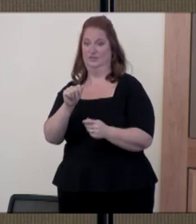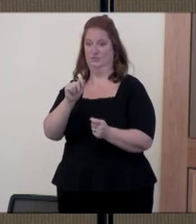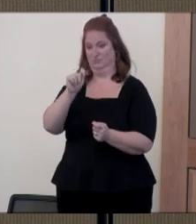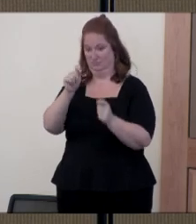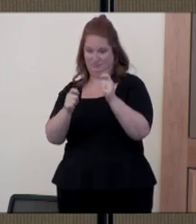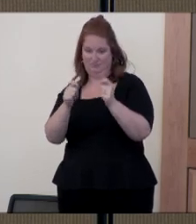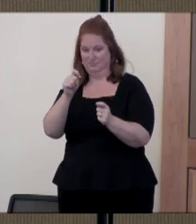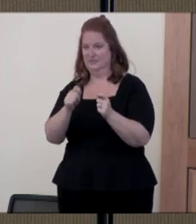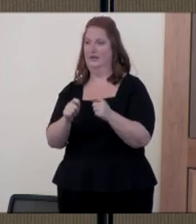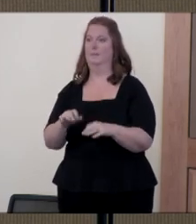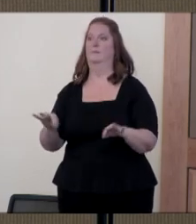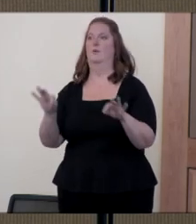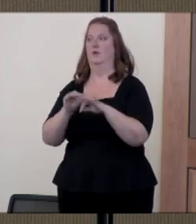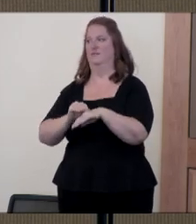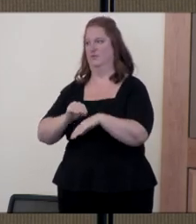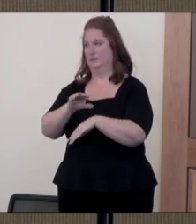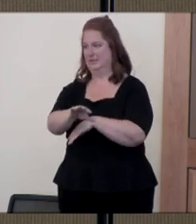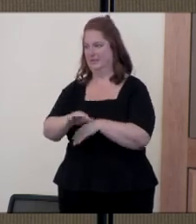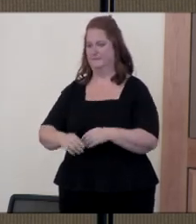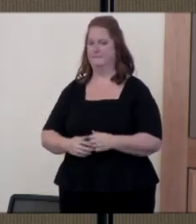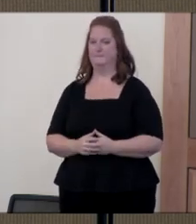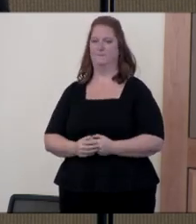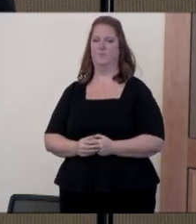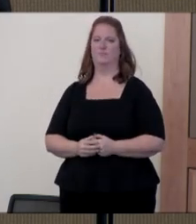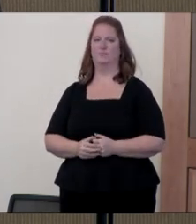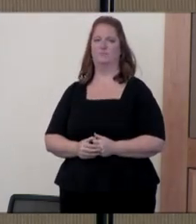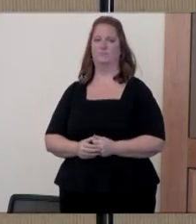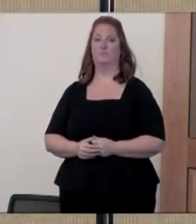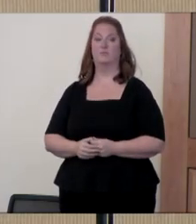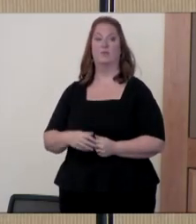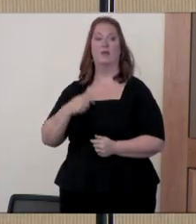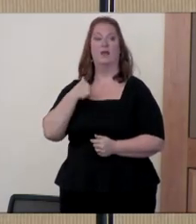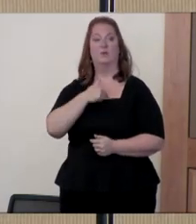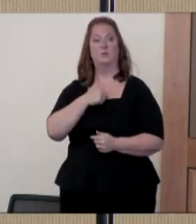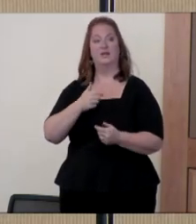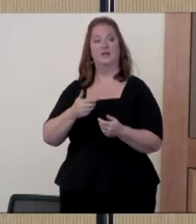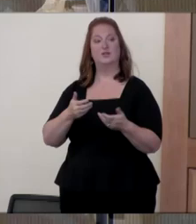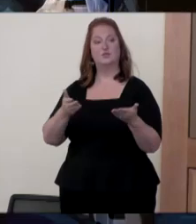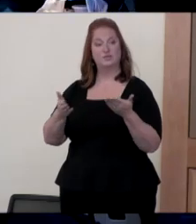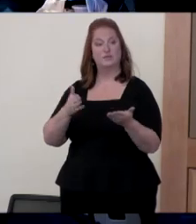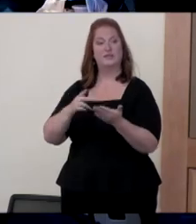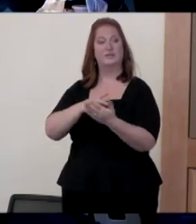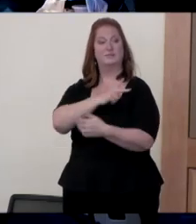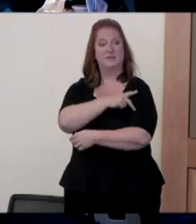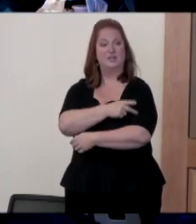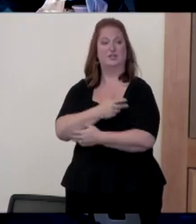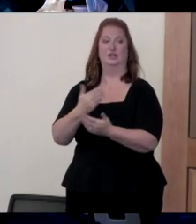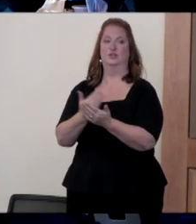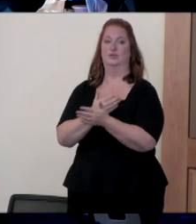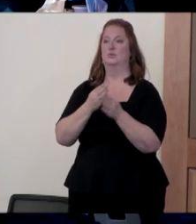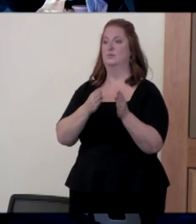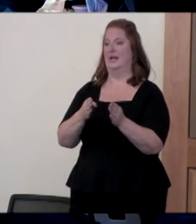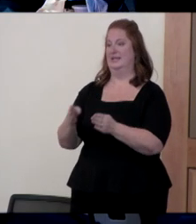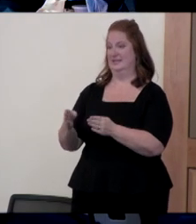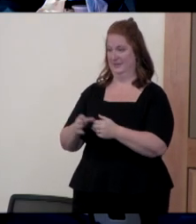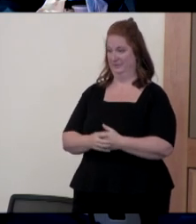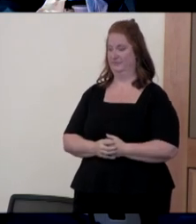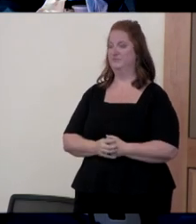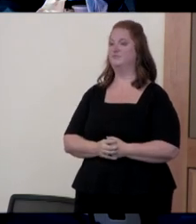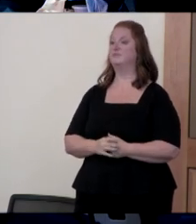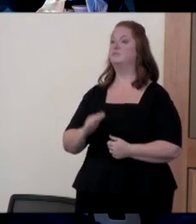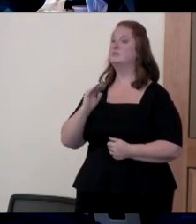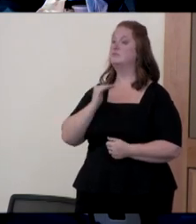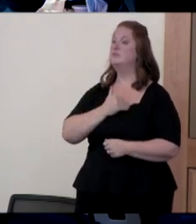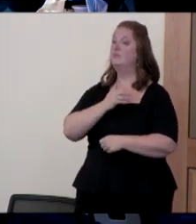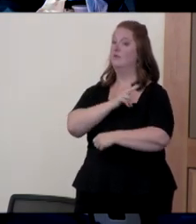ways. You know, we're also serving our patients in new ways, and it's making a difference. Once again, our